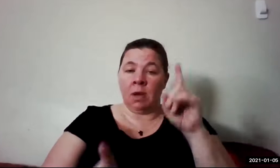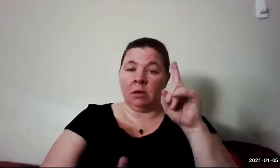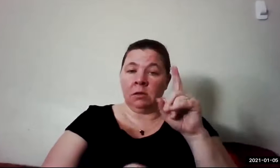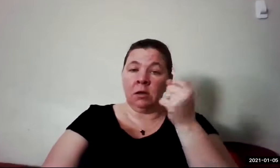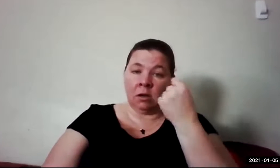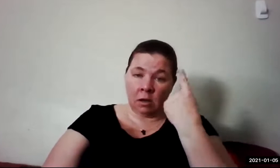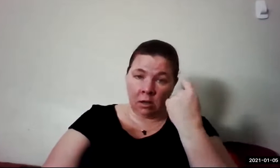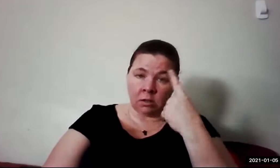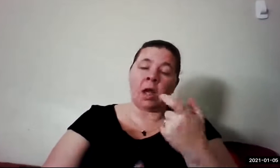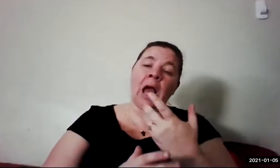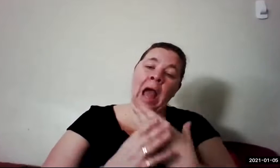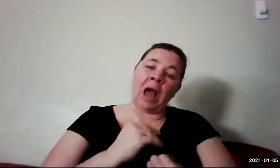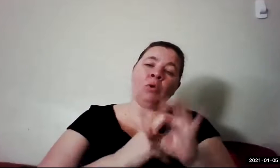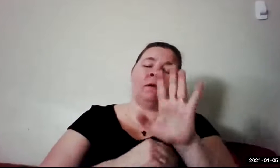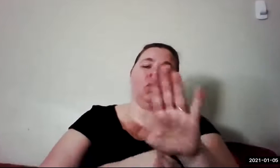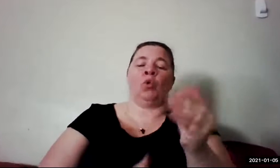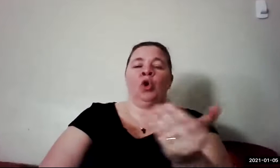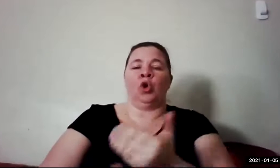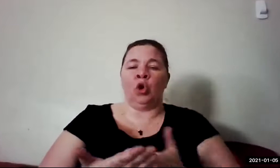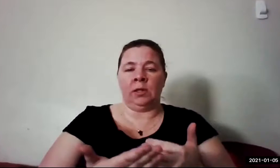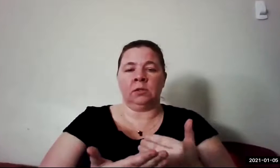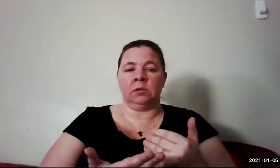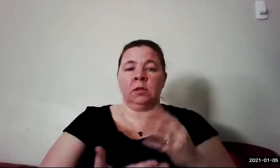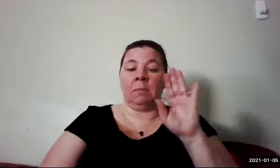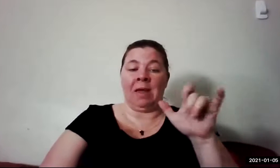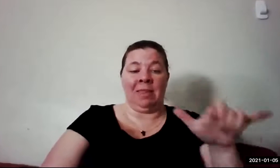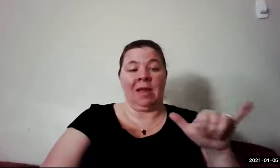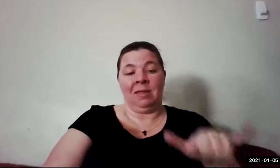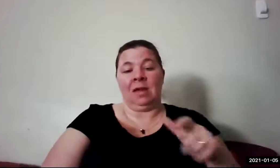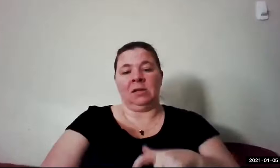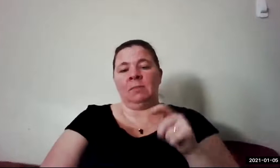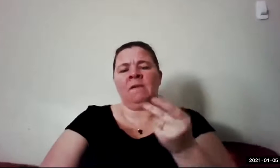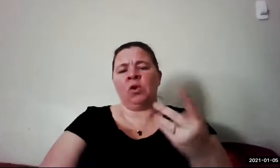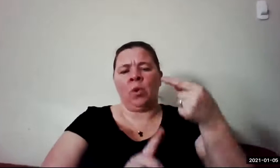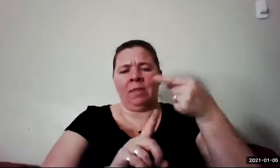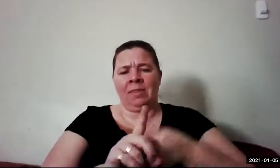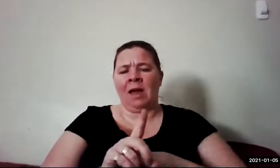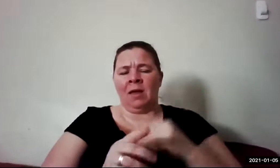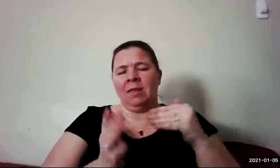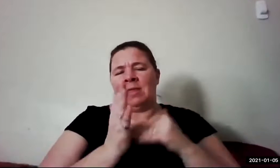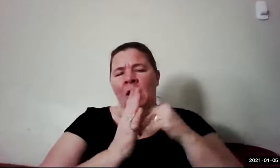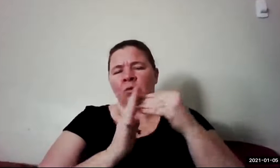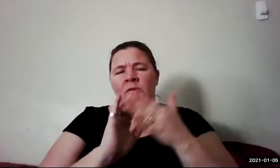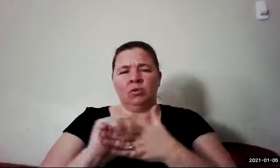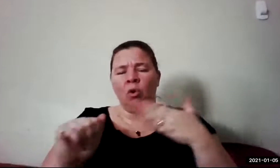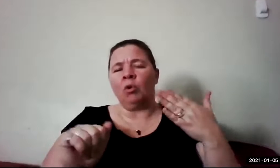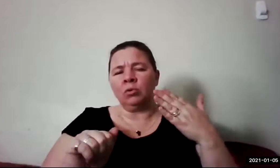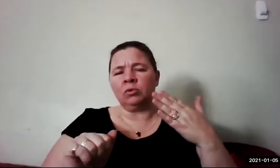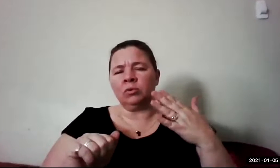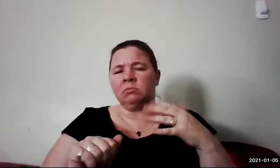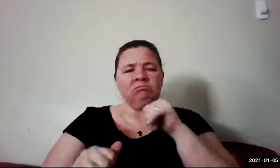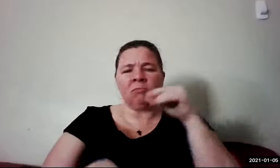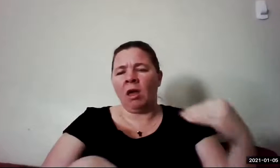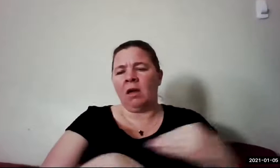of your commissions. And by then you're going to be earning a few $1,000s, you know, so it definitely won't affect